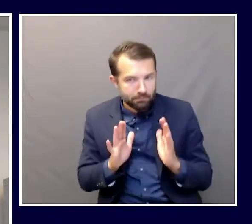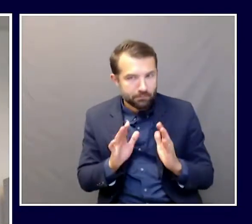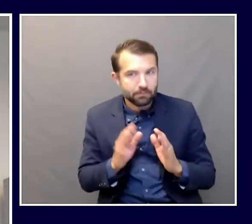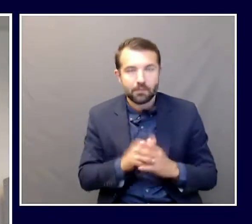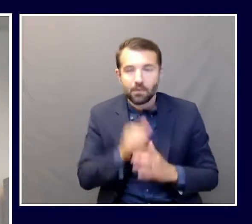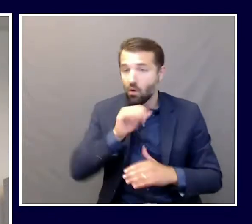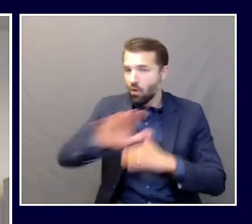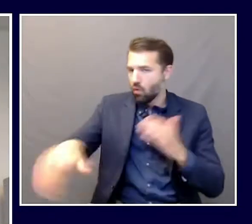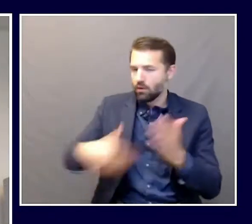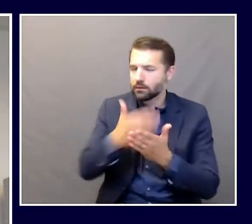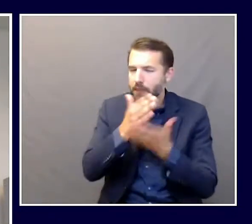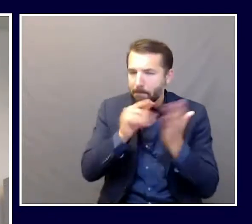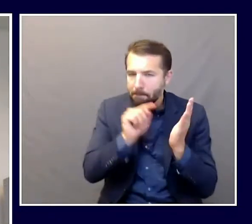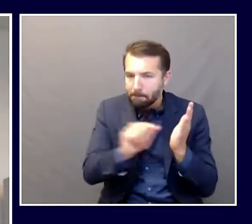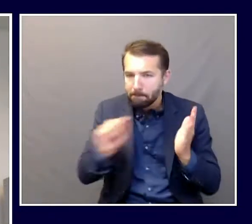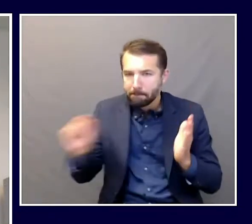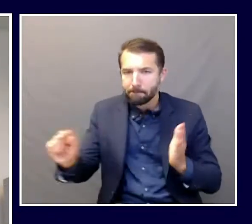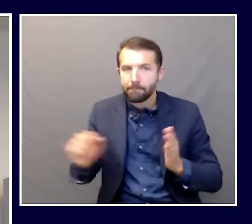among those.